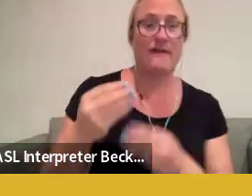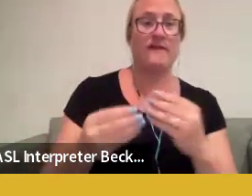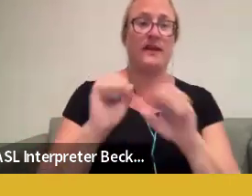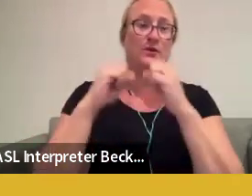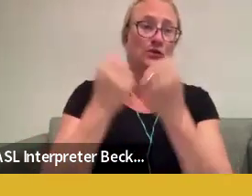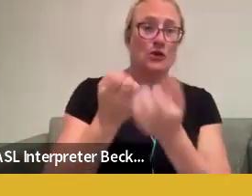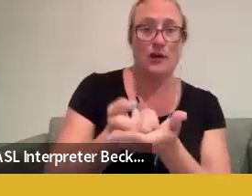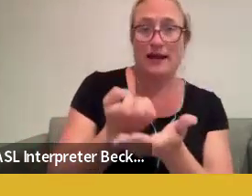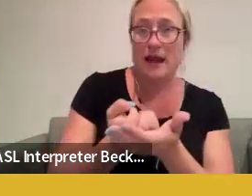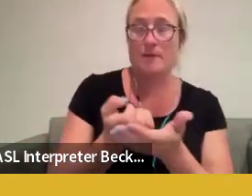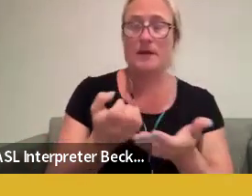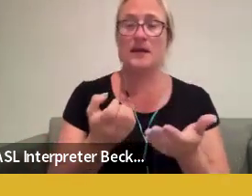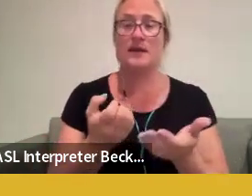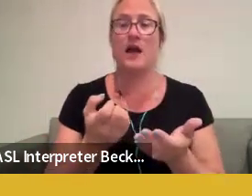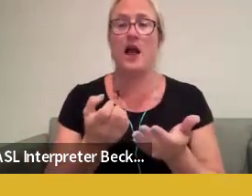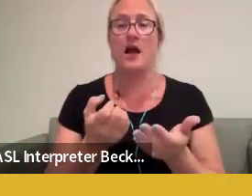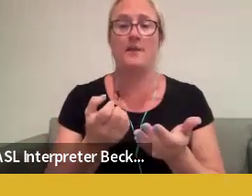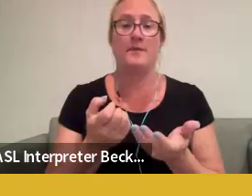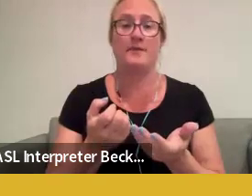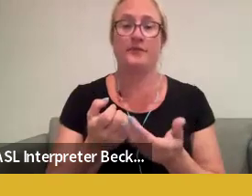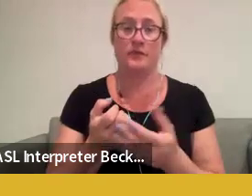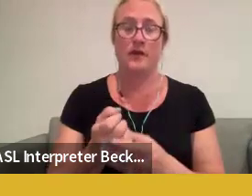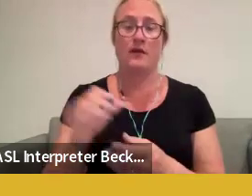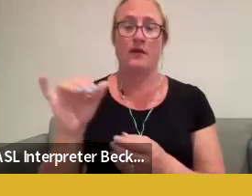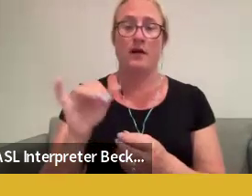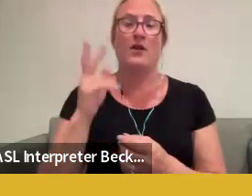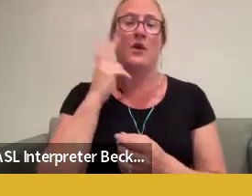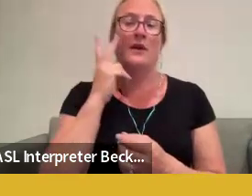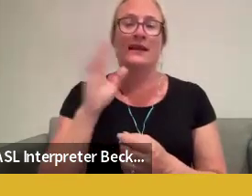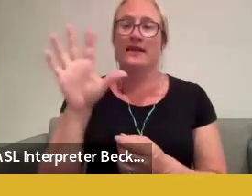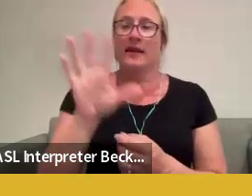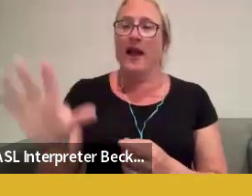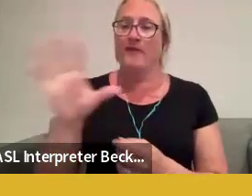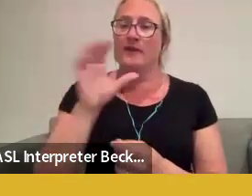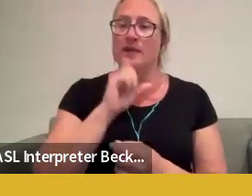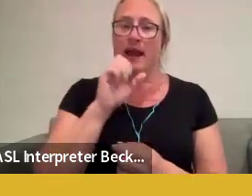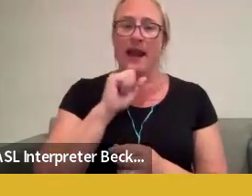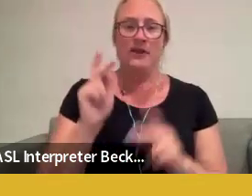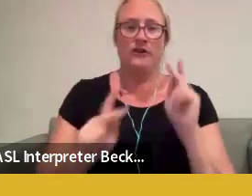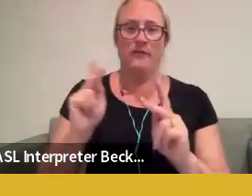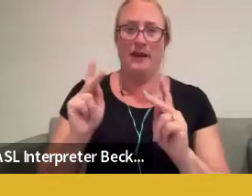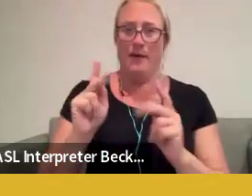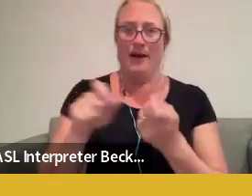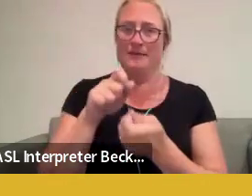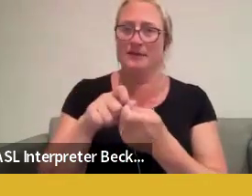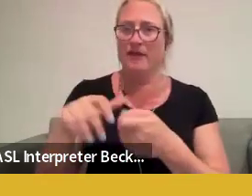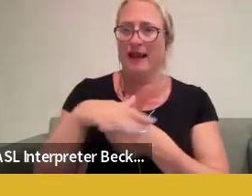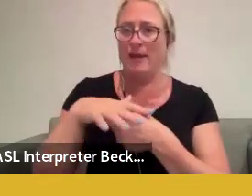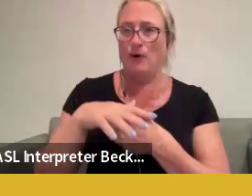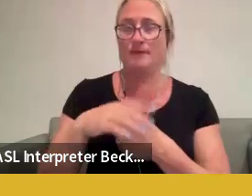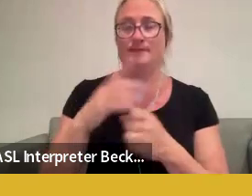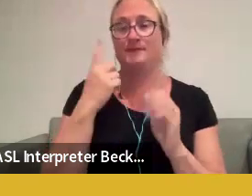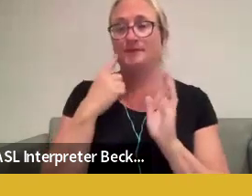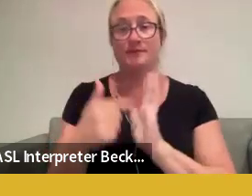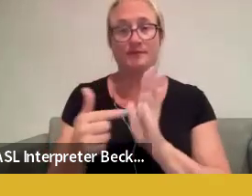the average age of people in a certain neighborhood. So if